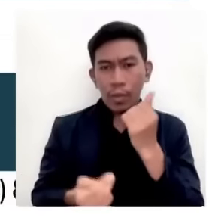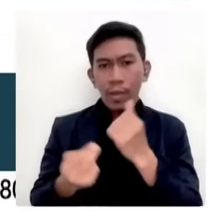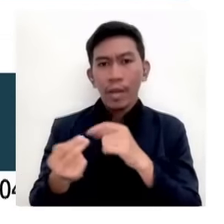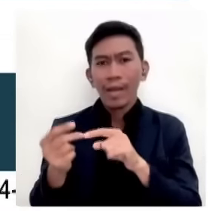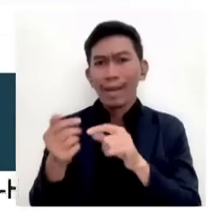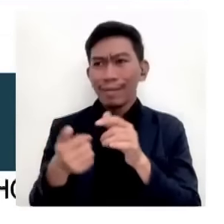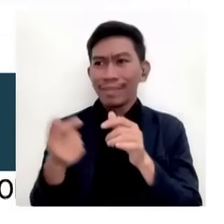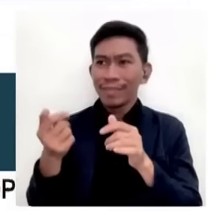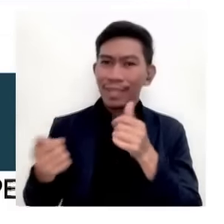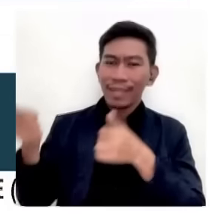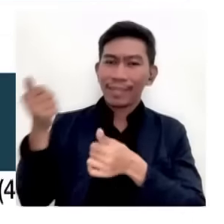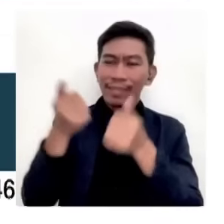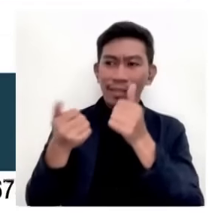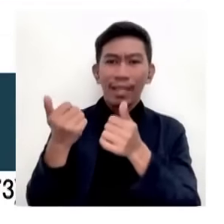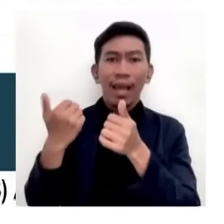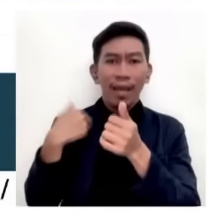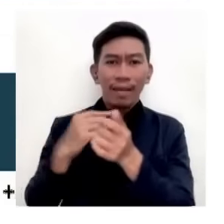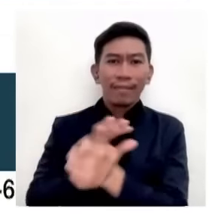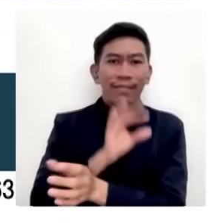So